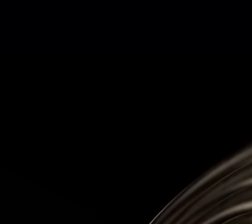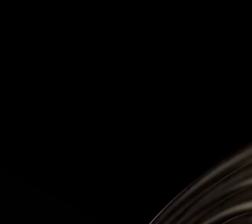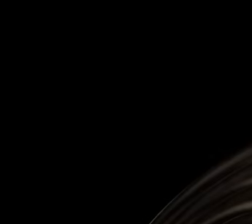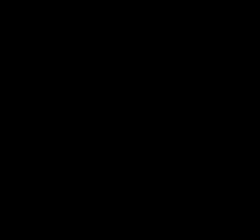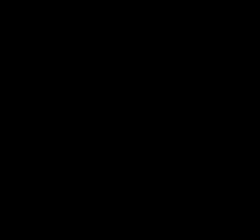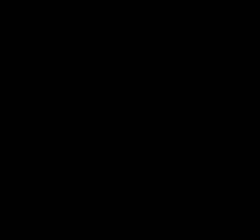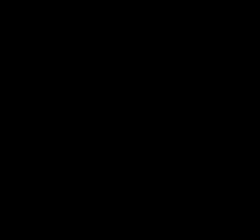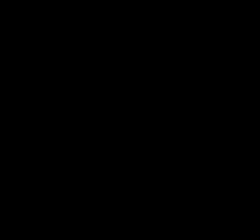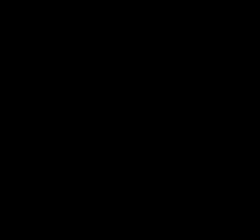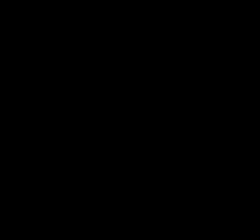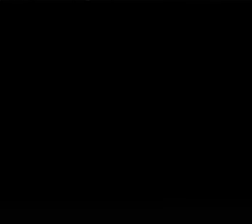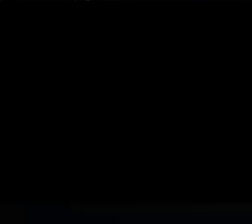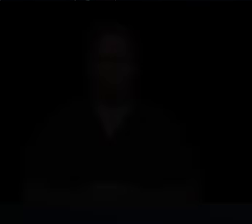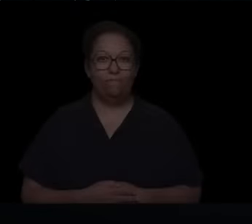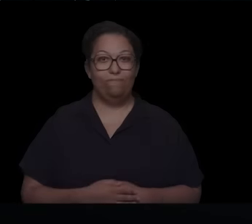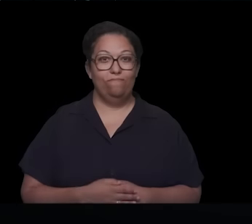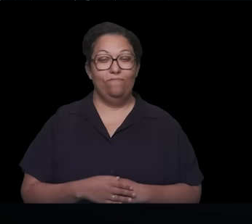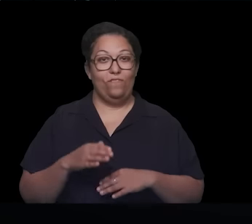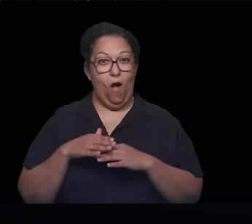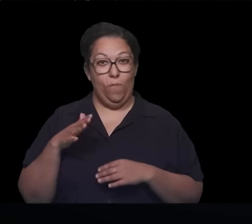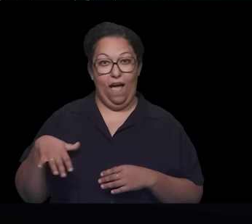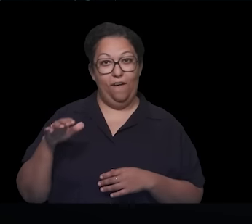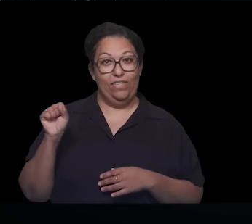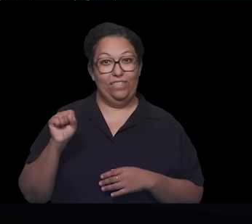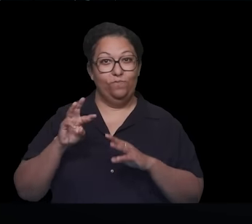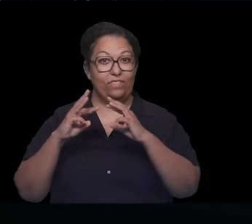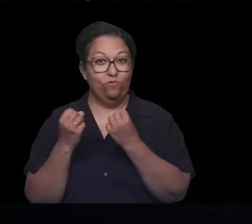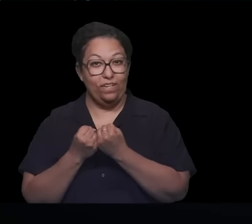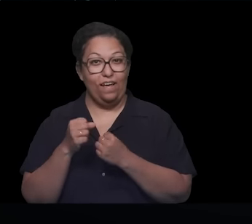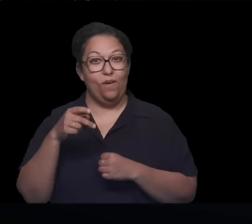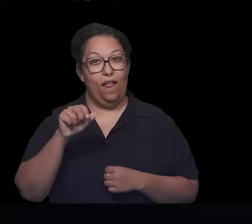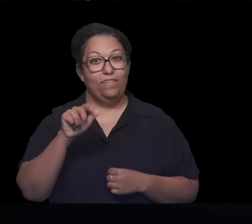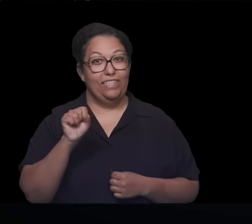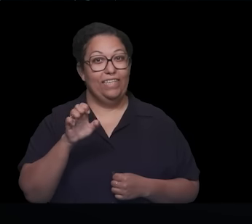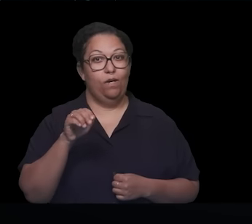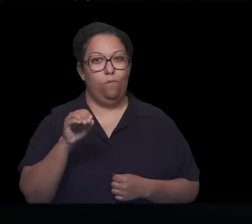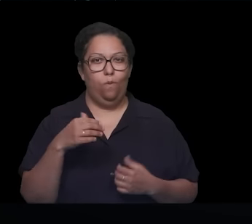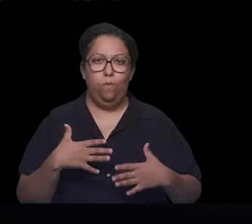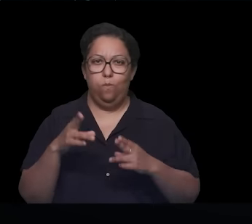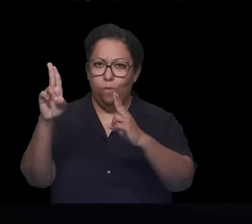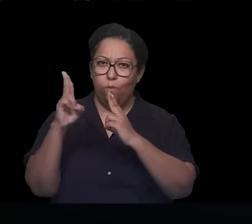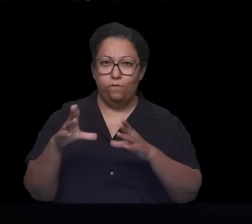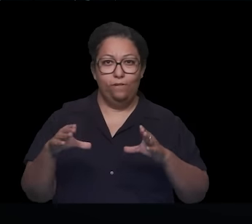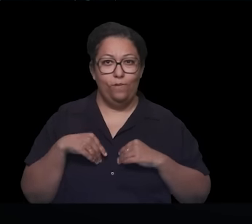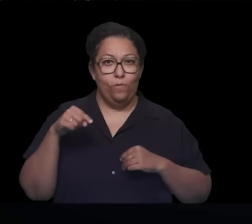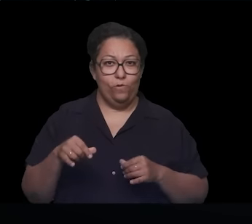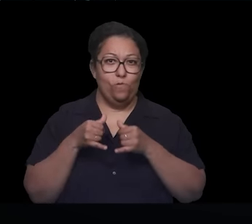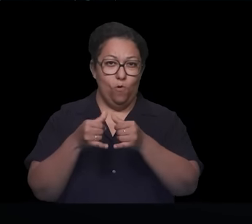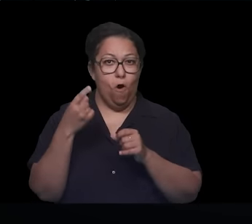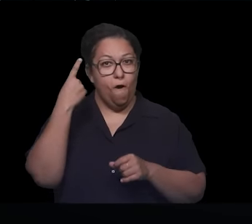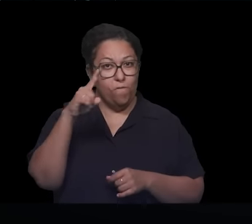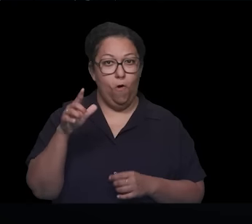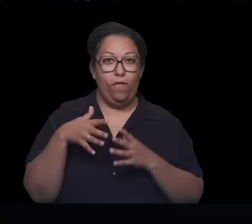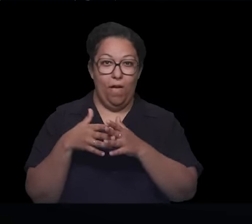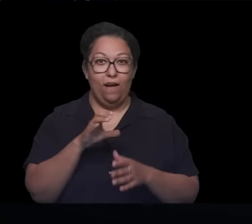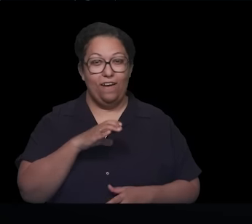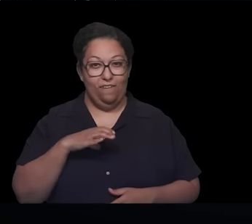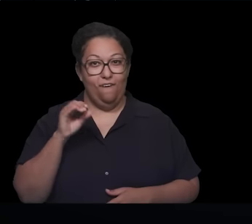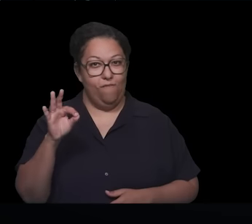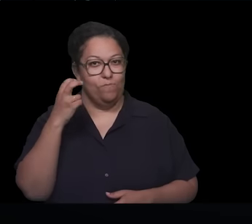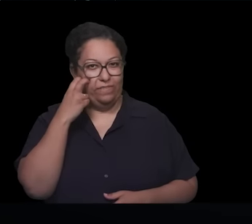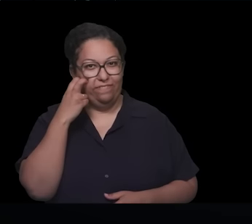Sesame Workshop. On behalf of Sesame Workshop and Plaza Sésamo, I am deeply honored to accept this award from the American Council